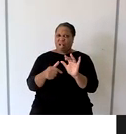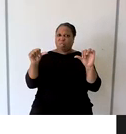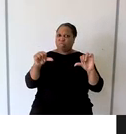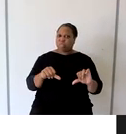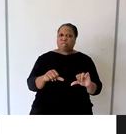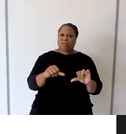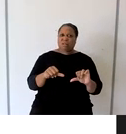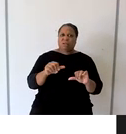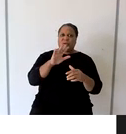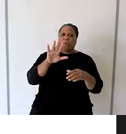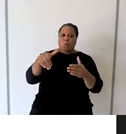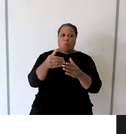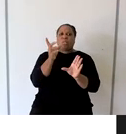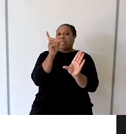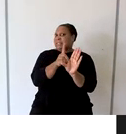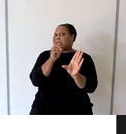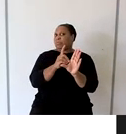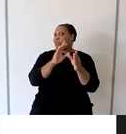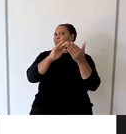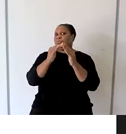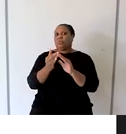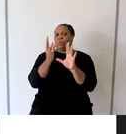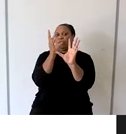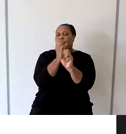entire disabled community is summed up in the media.